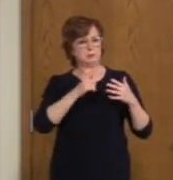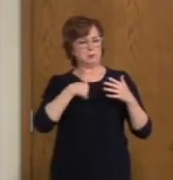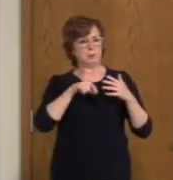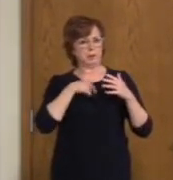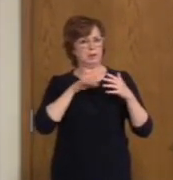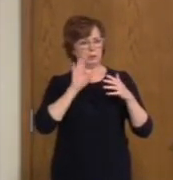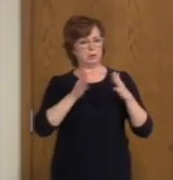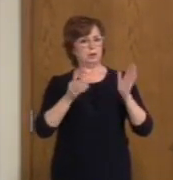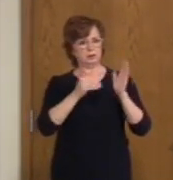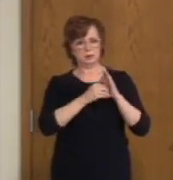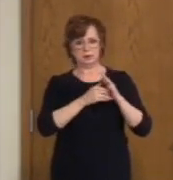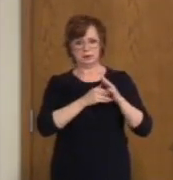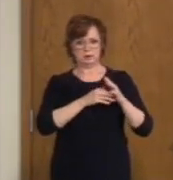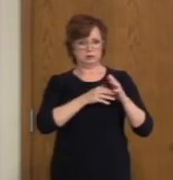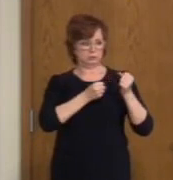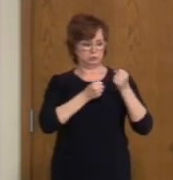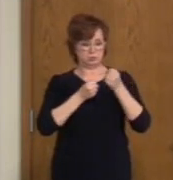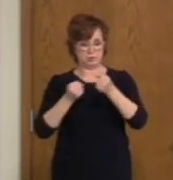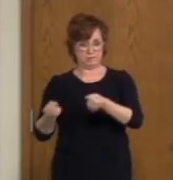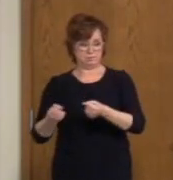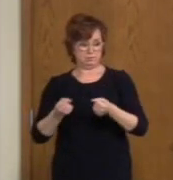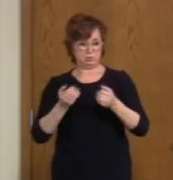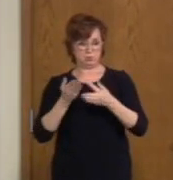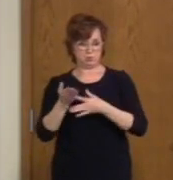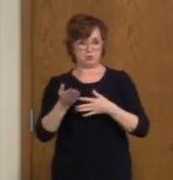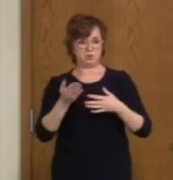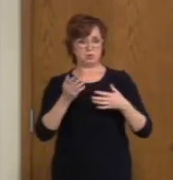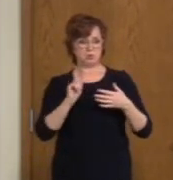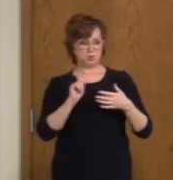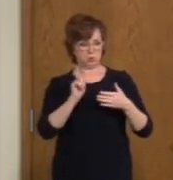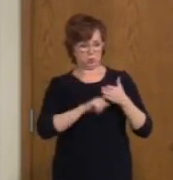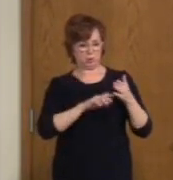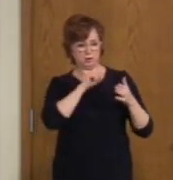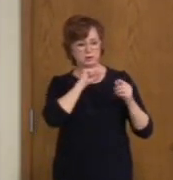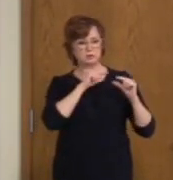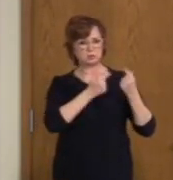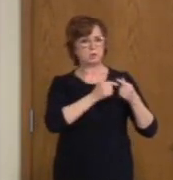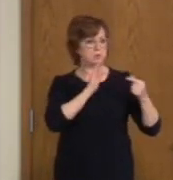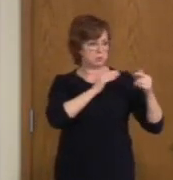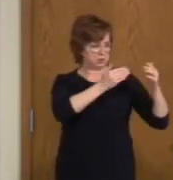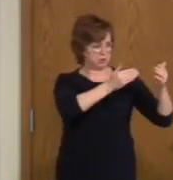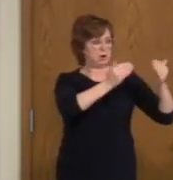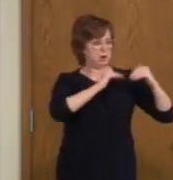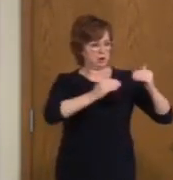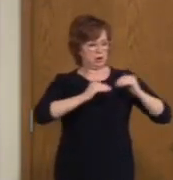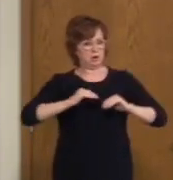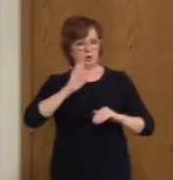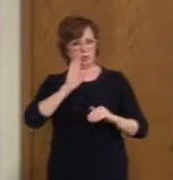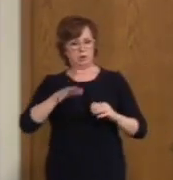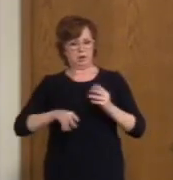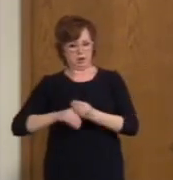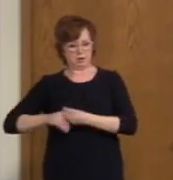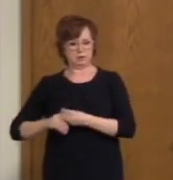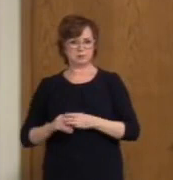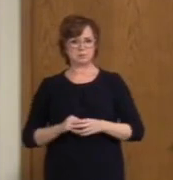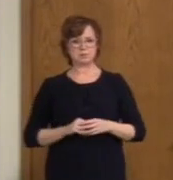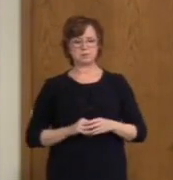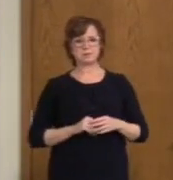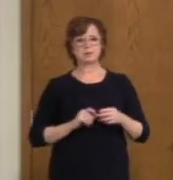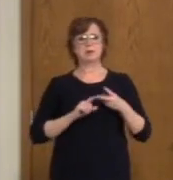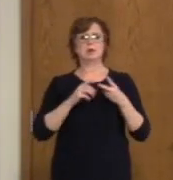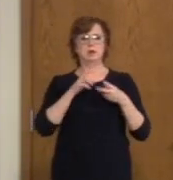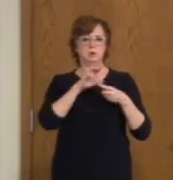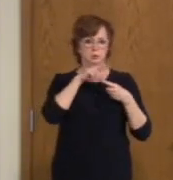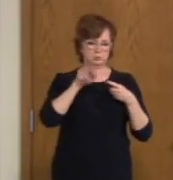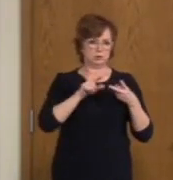going to pick up where we left off in Regina and add to that a significant quantity of vaccines available to the folks in and around the area of